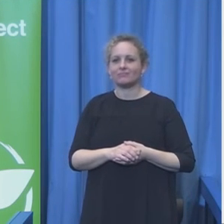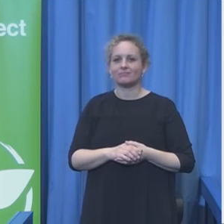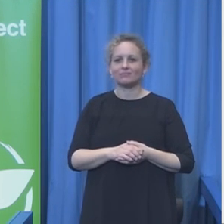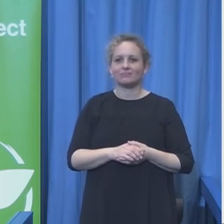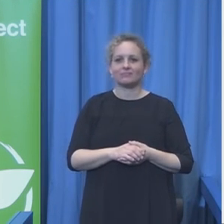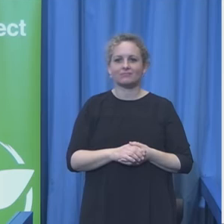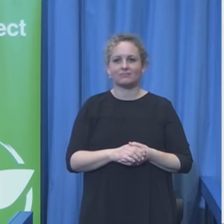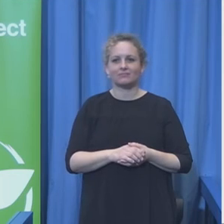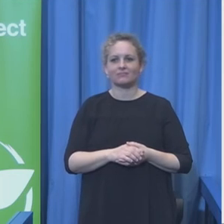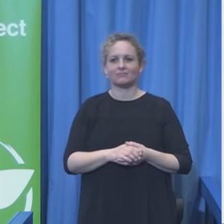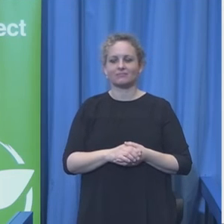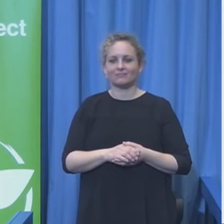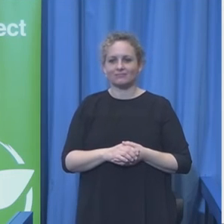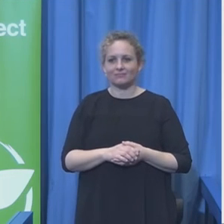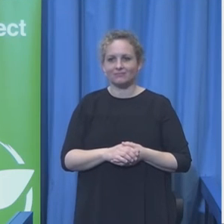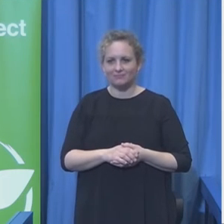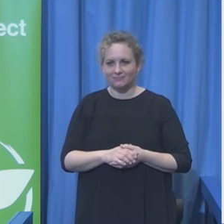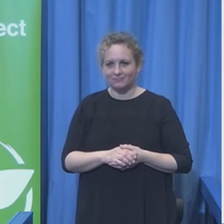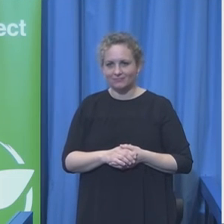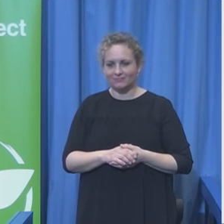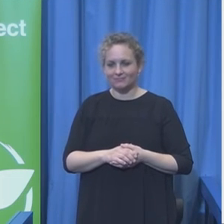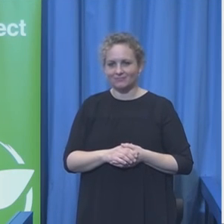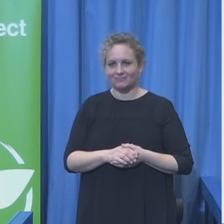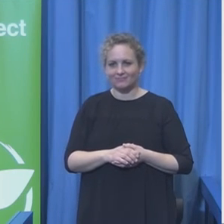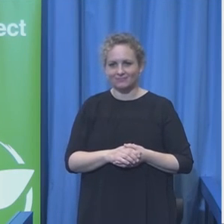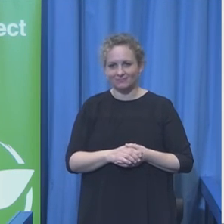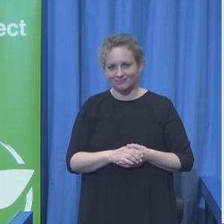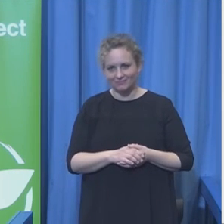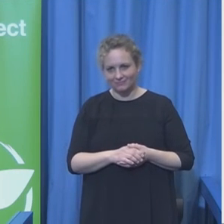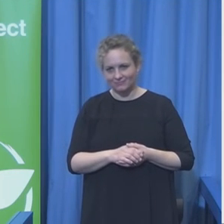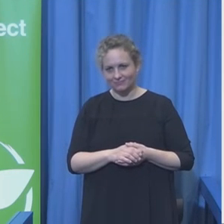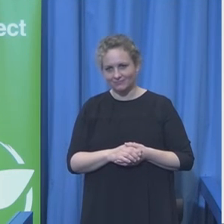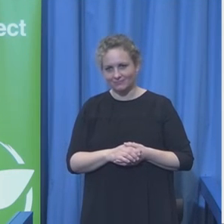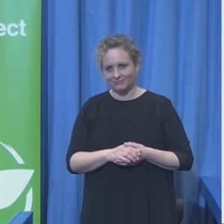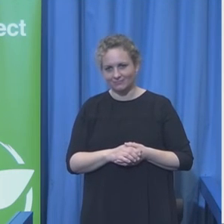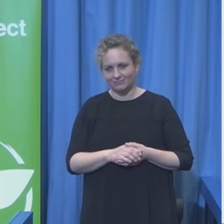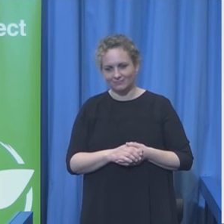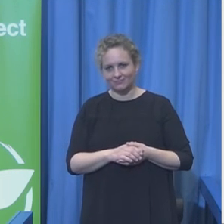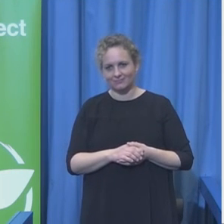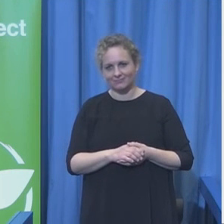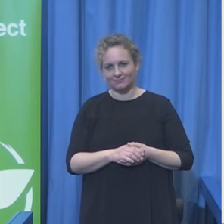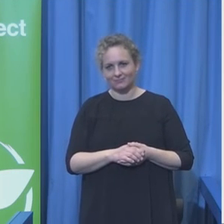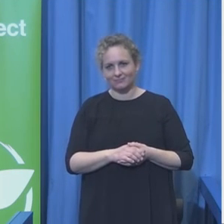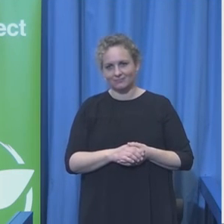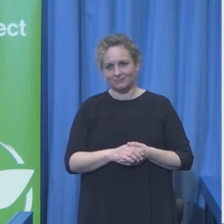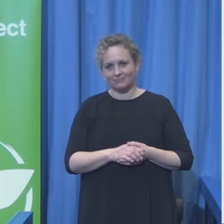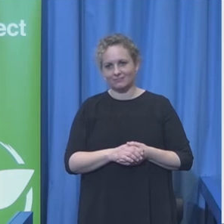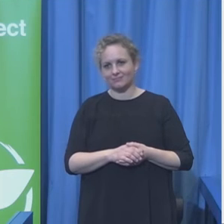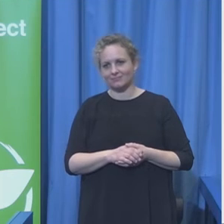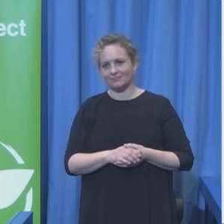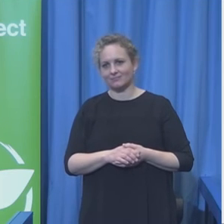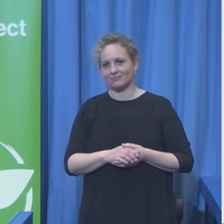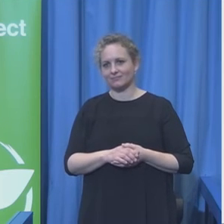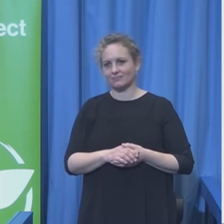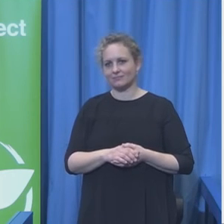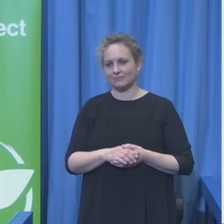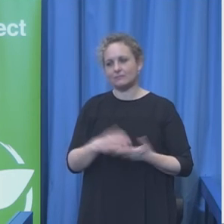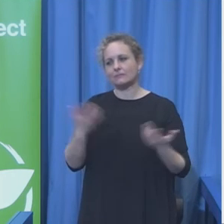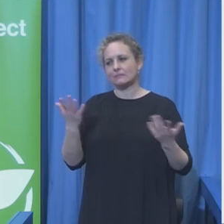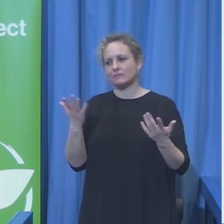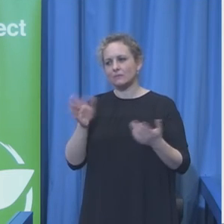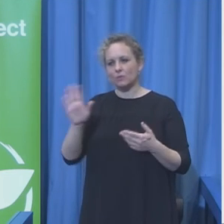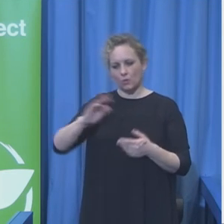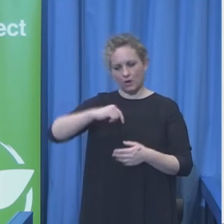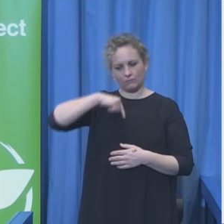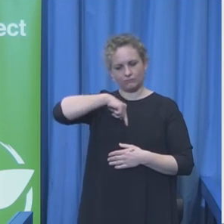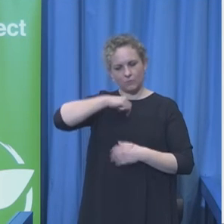agree with you. But I think on the point of the point that I made was regarding the Equal Opportunity Committee. And if